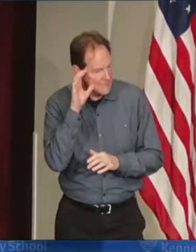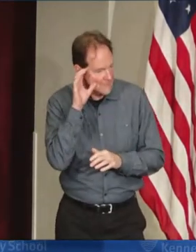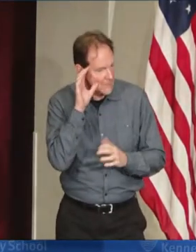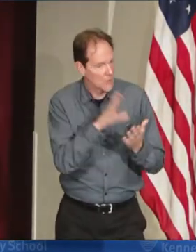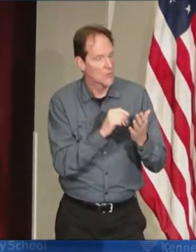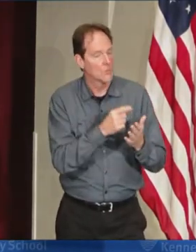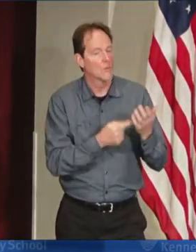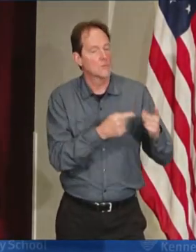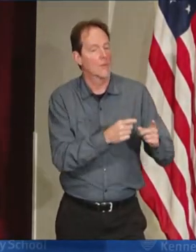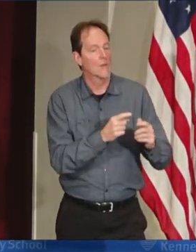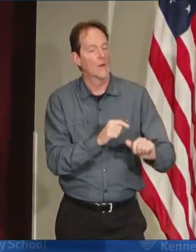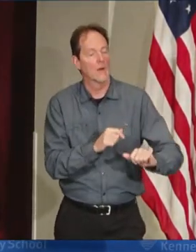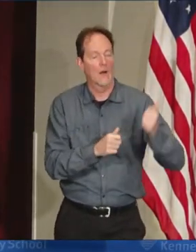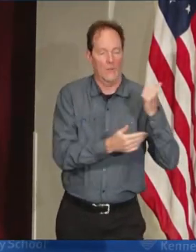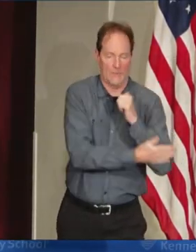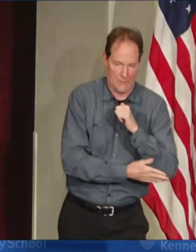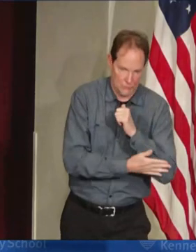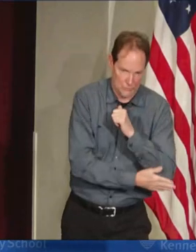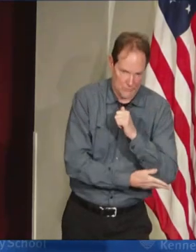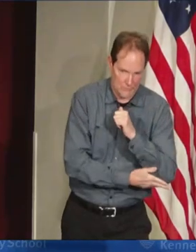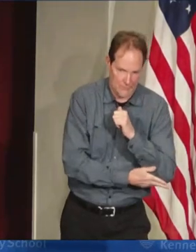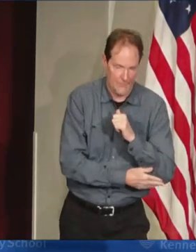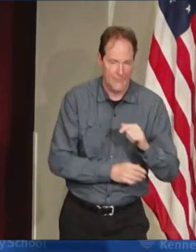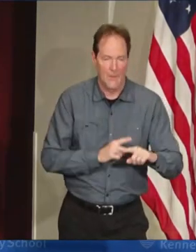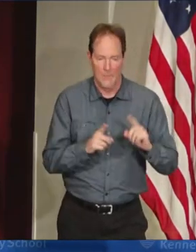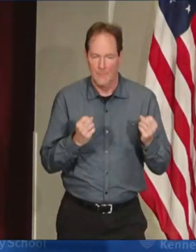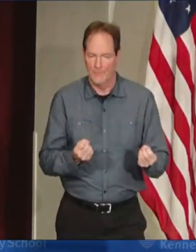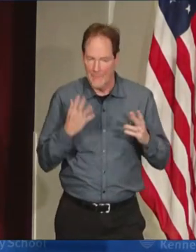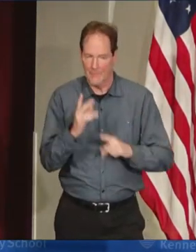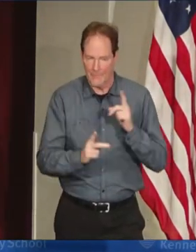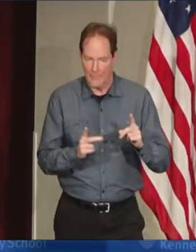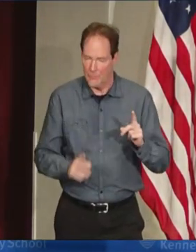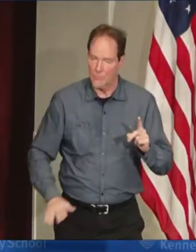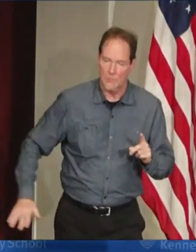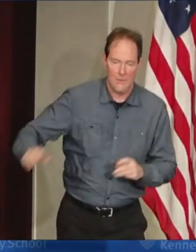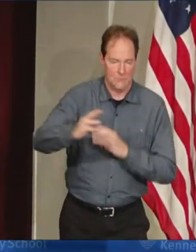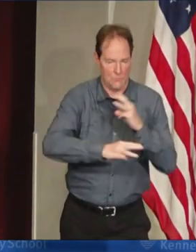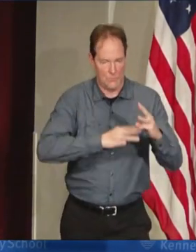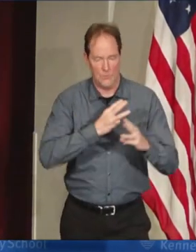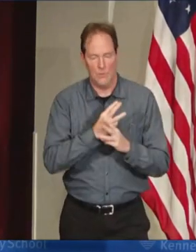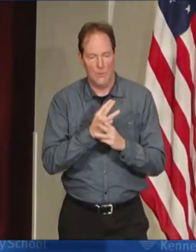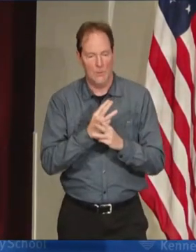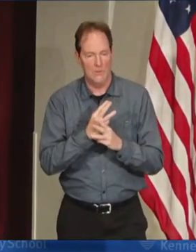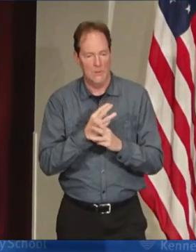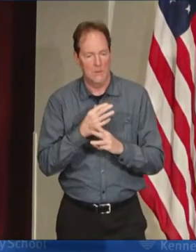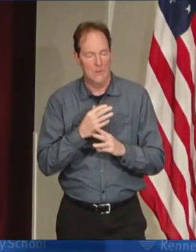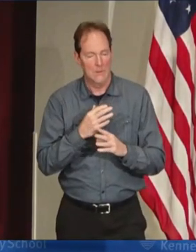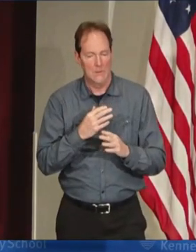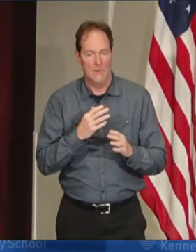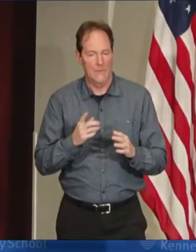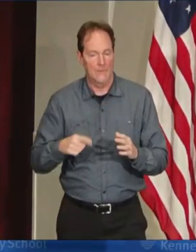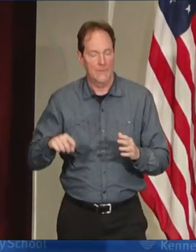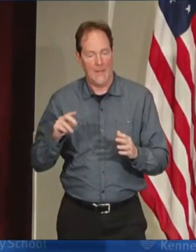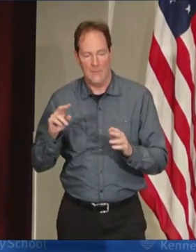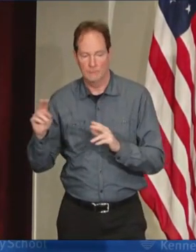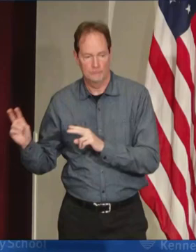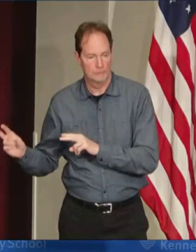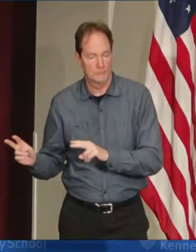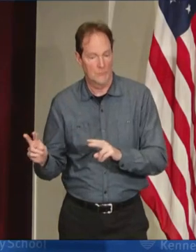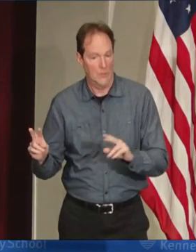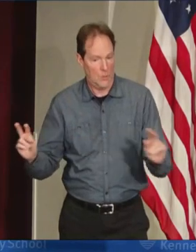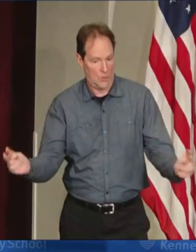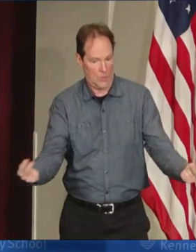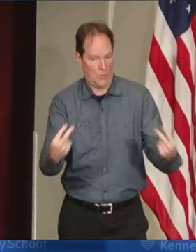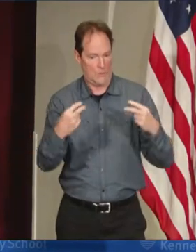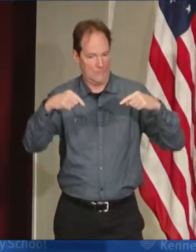other countries. But I think many disabled people around the world legitimately look at what's been going on in the